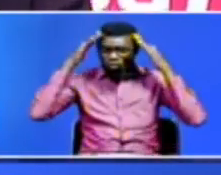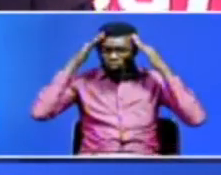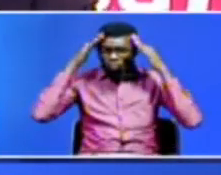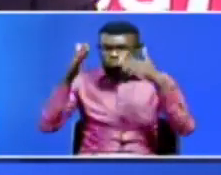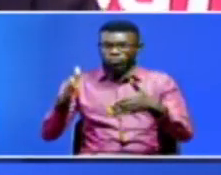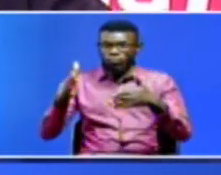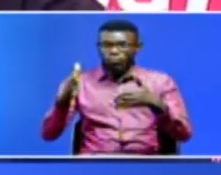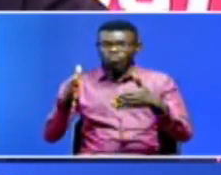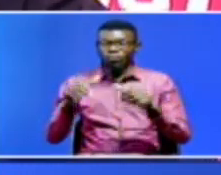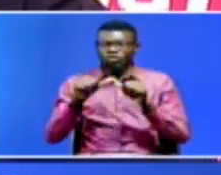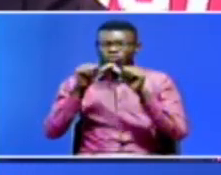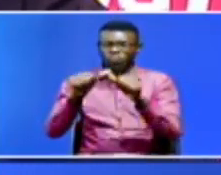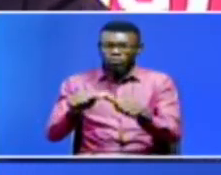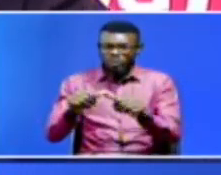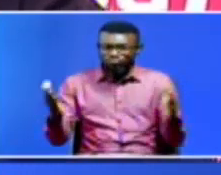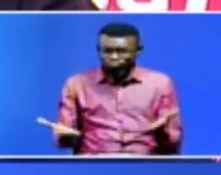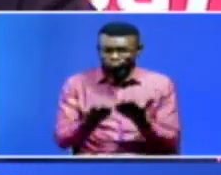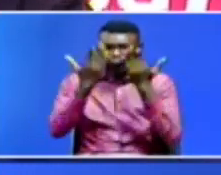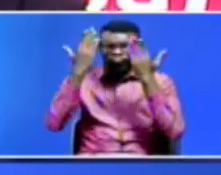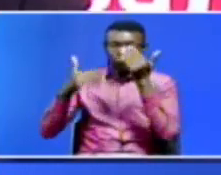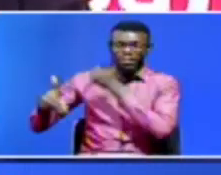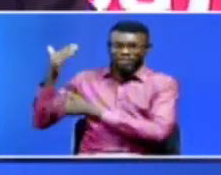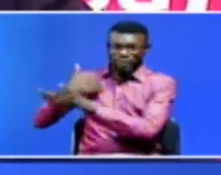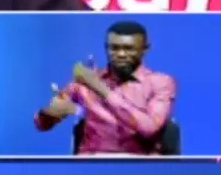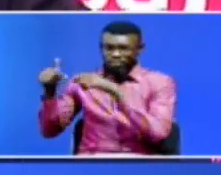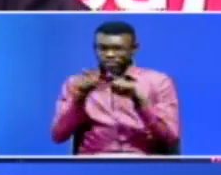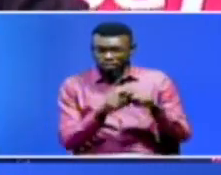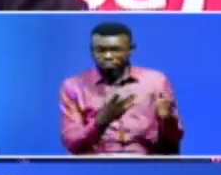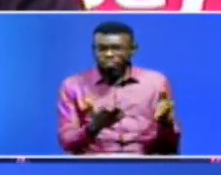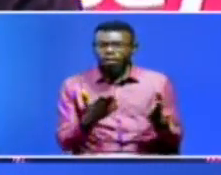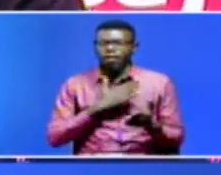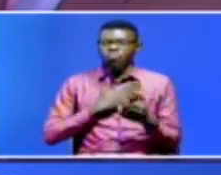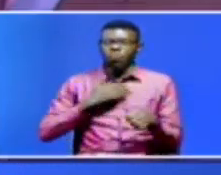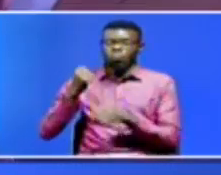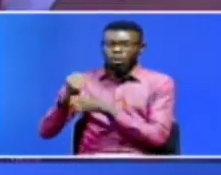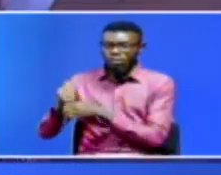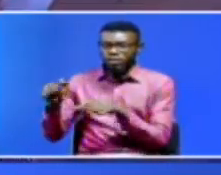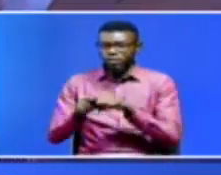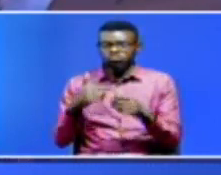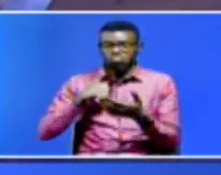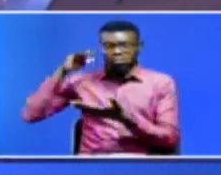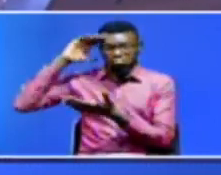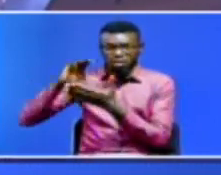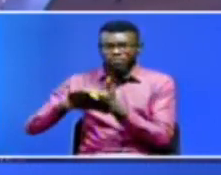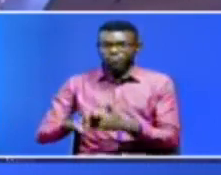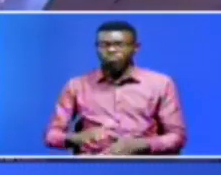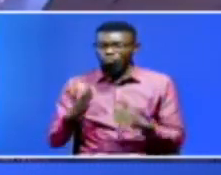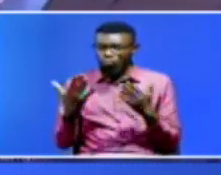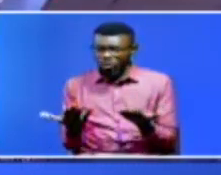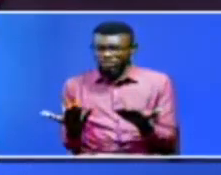on that rich history and on that legacy, and I believe